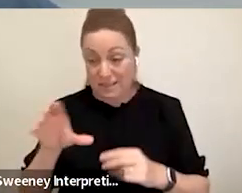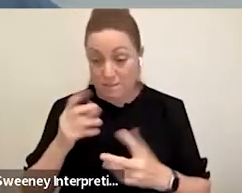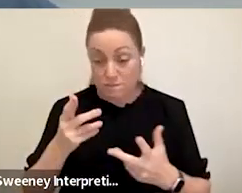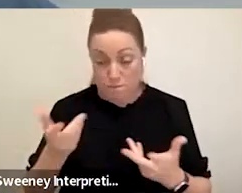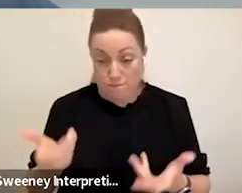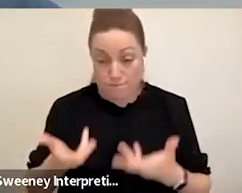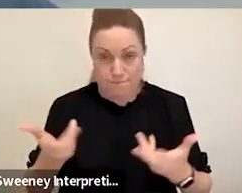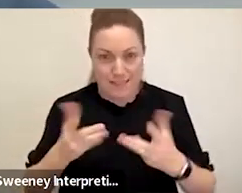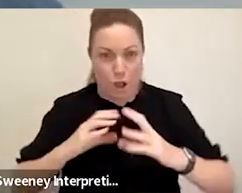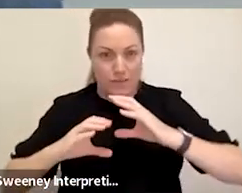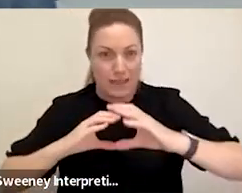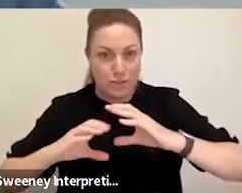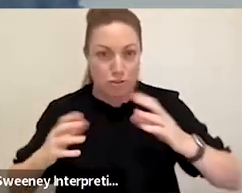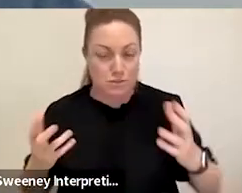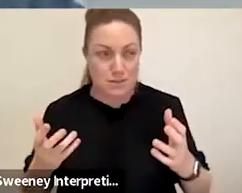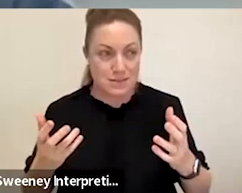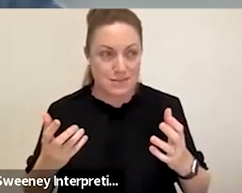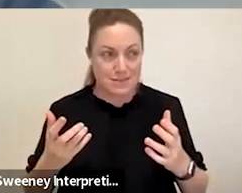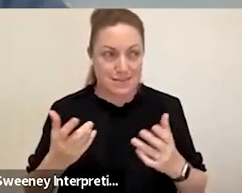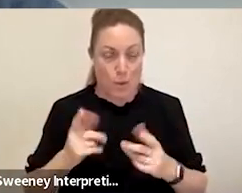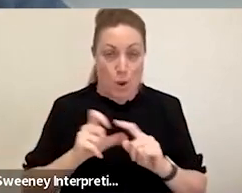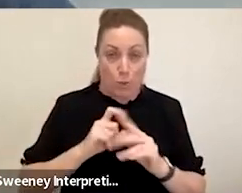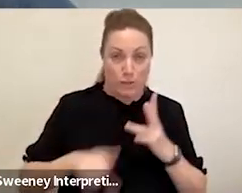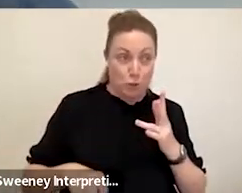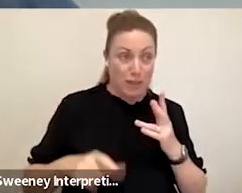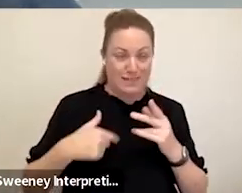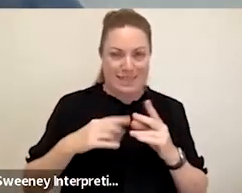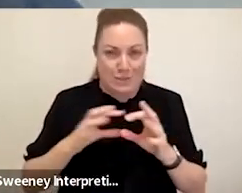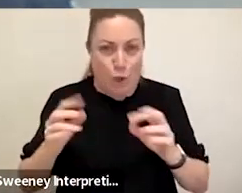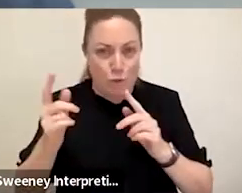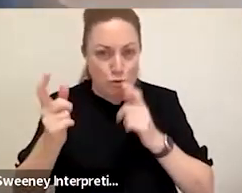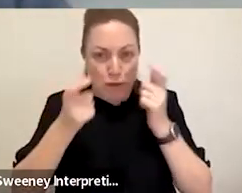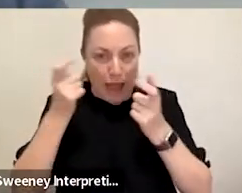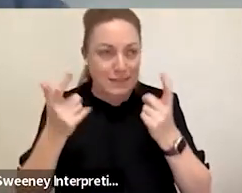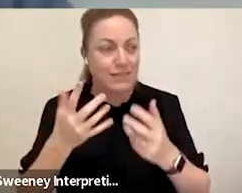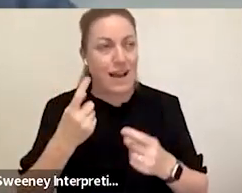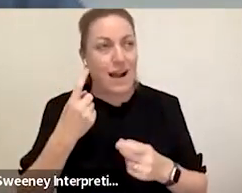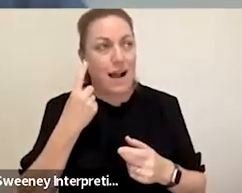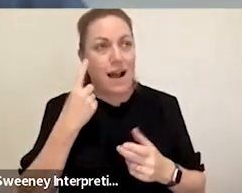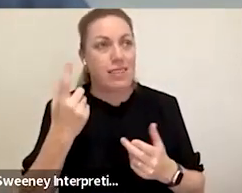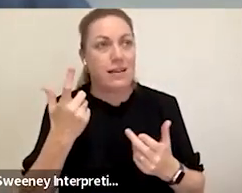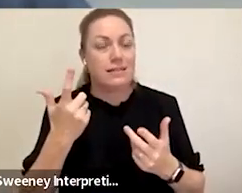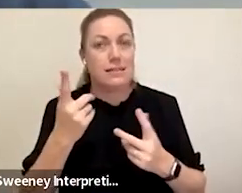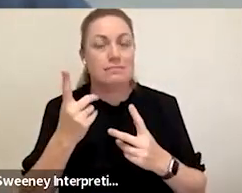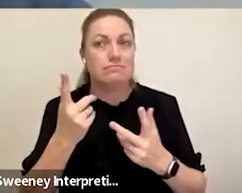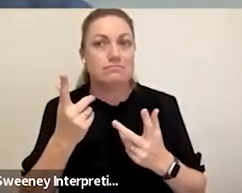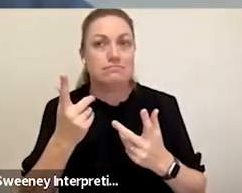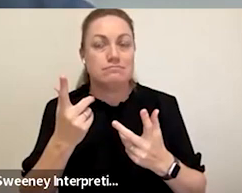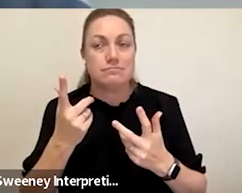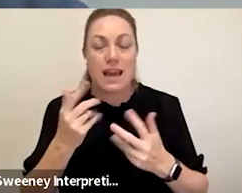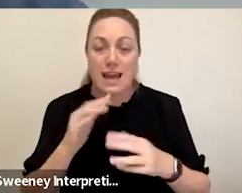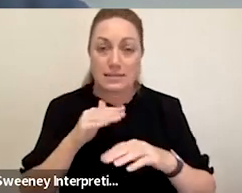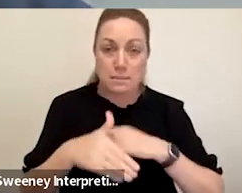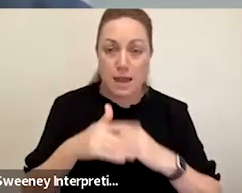creative or the way that we're running the conversations is creative or we're creative in any way. I think it comes, again, going back to that point about people being